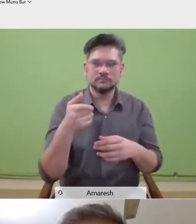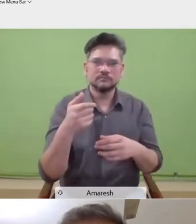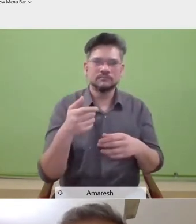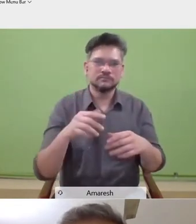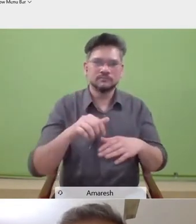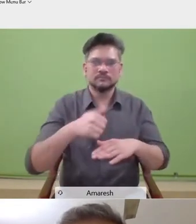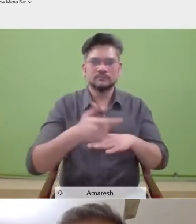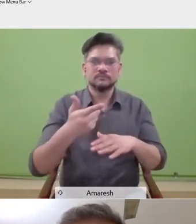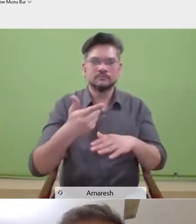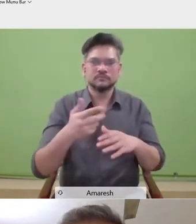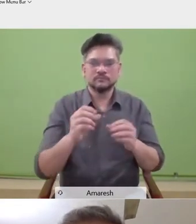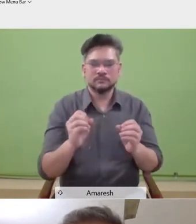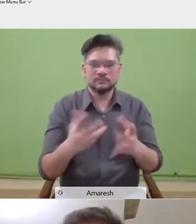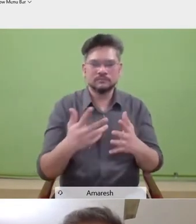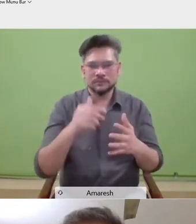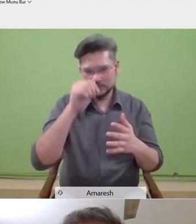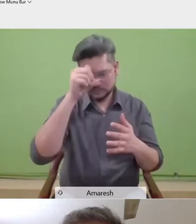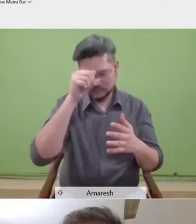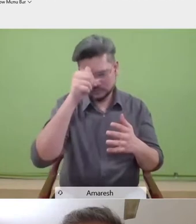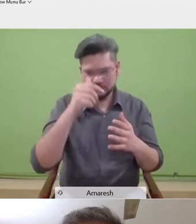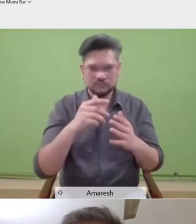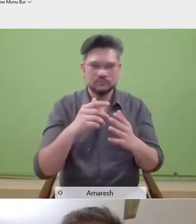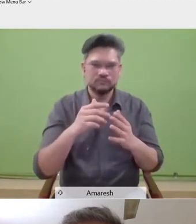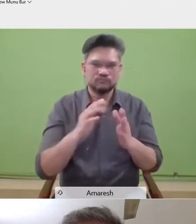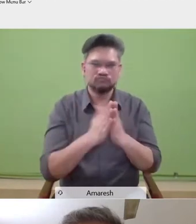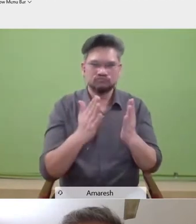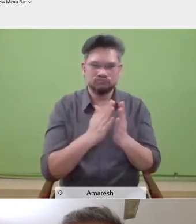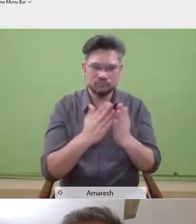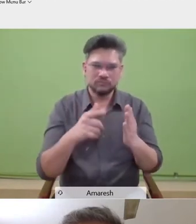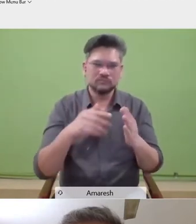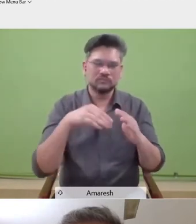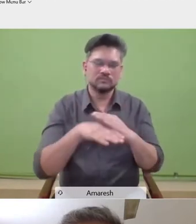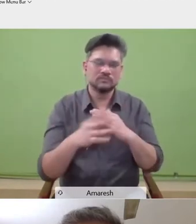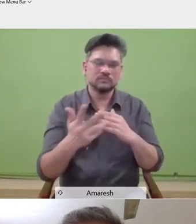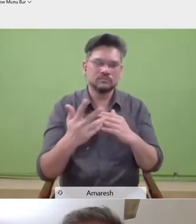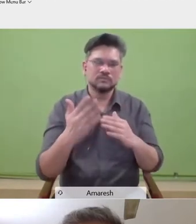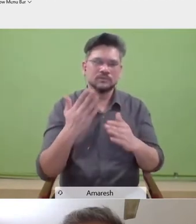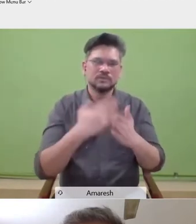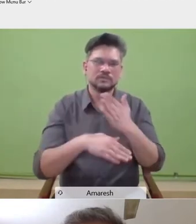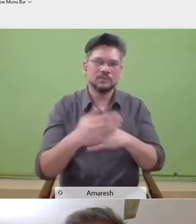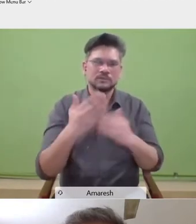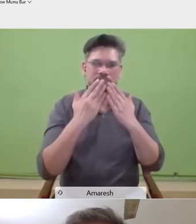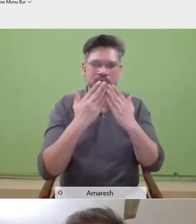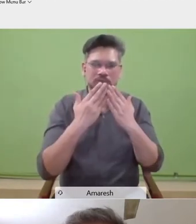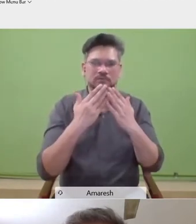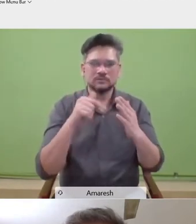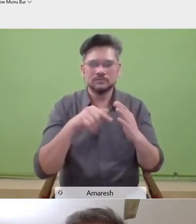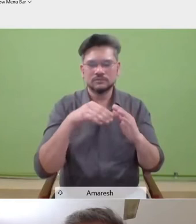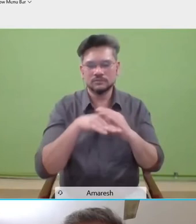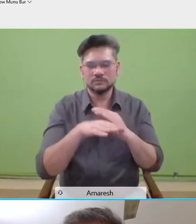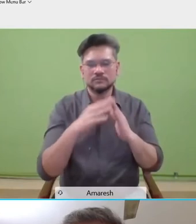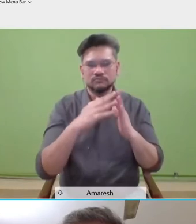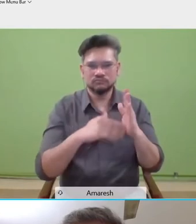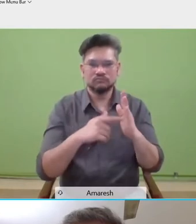uh which is a very landmark event uh in the history of the field uh